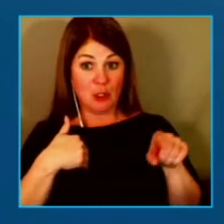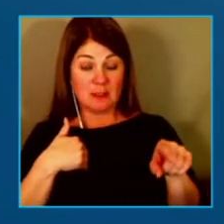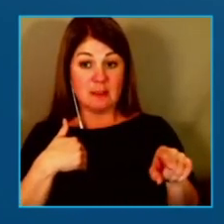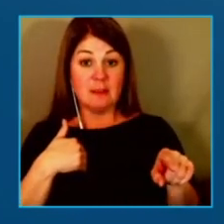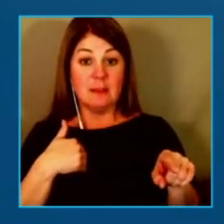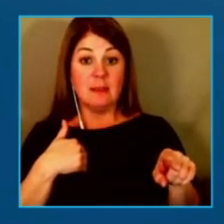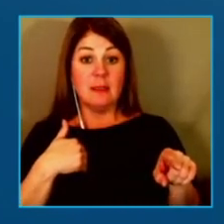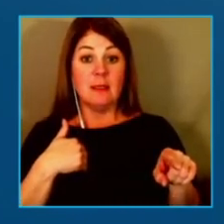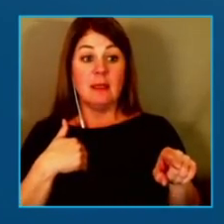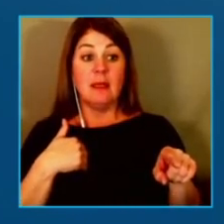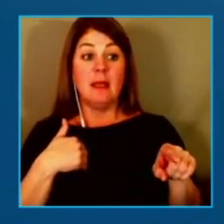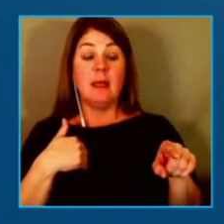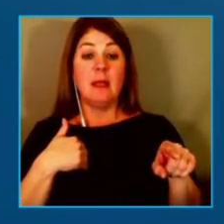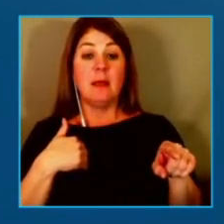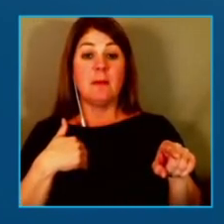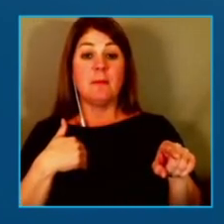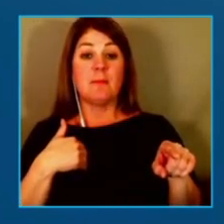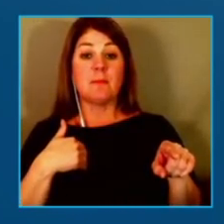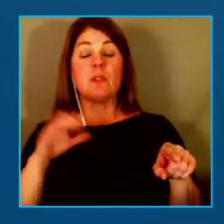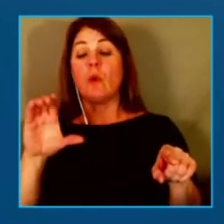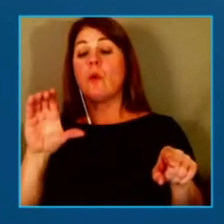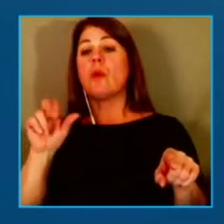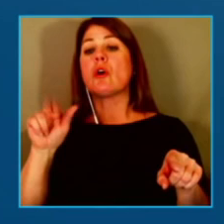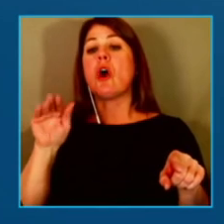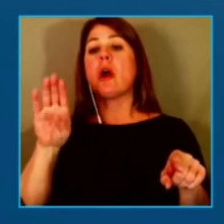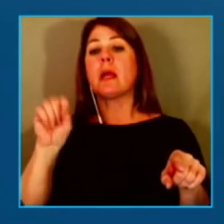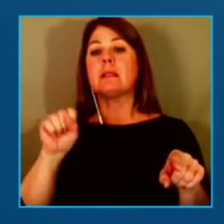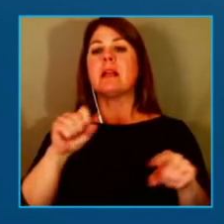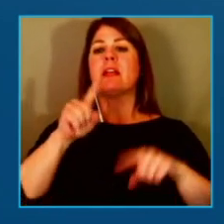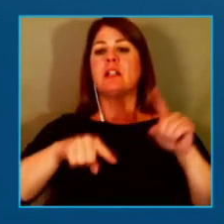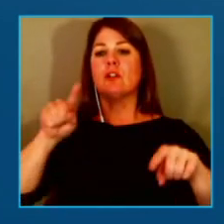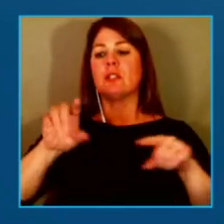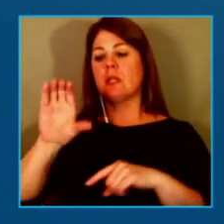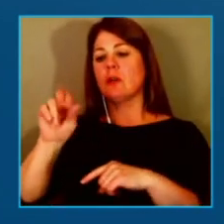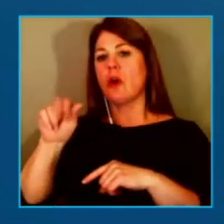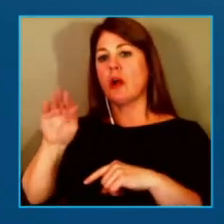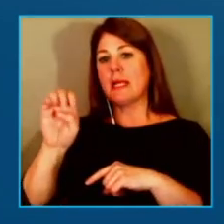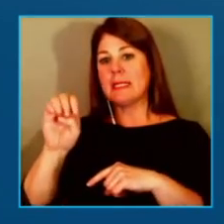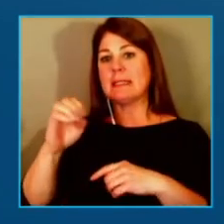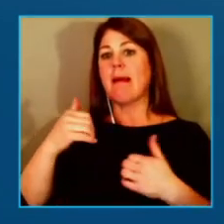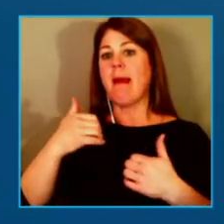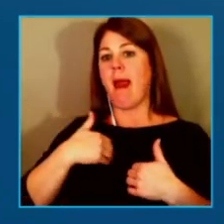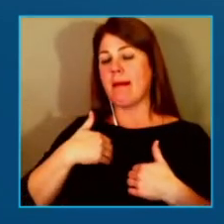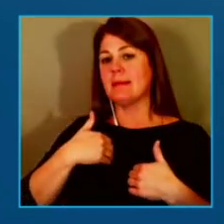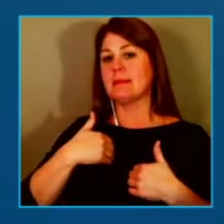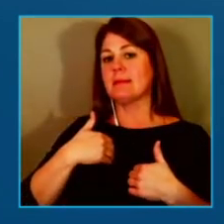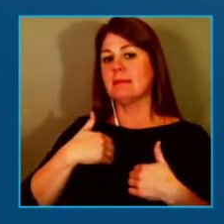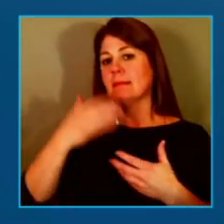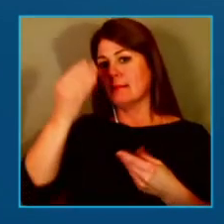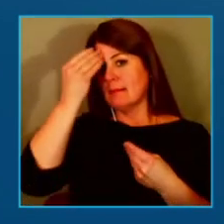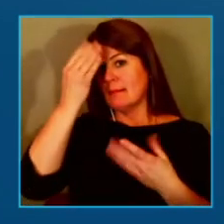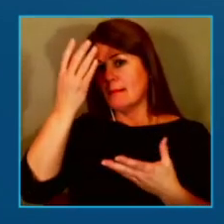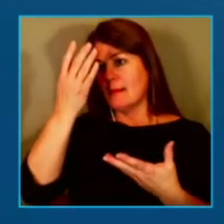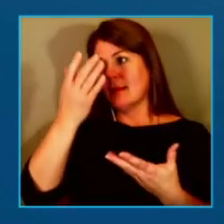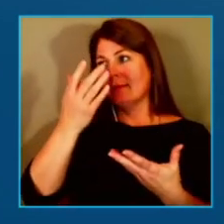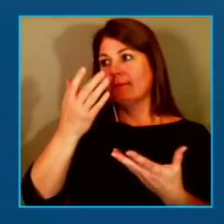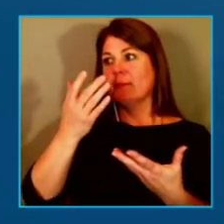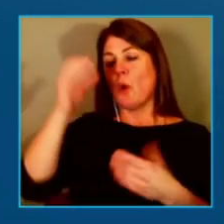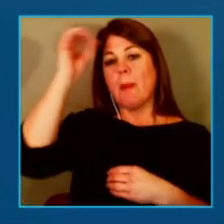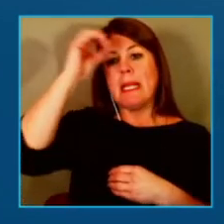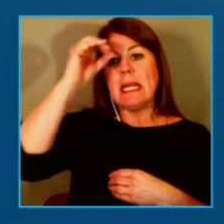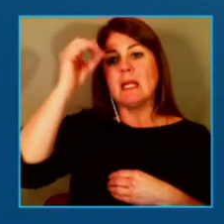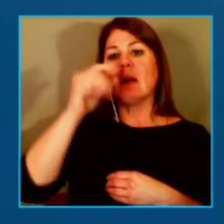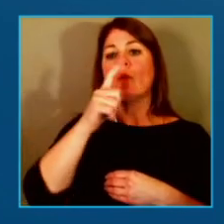input from the caucuses themselves, the diversity caucuses, as to the selection of who is on the affirmative action committee